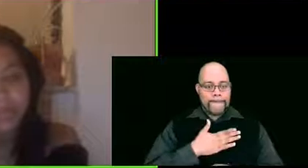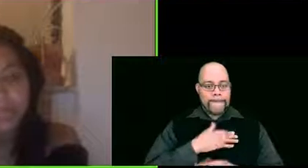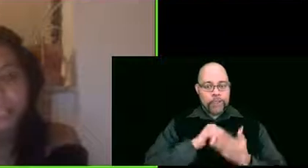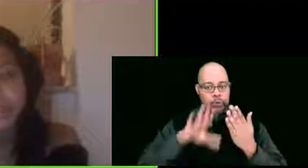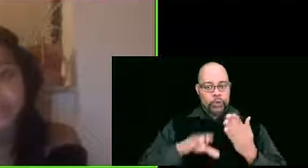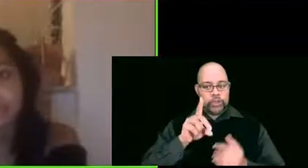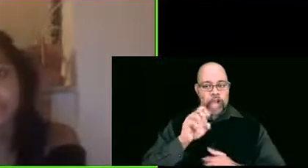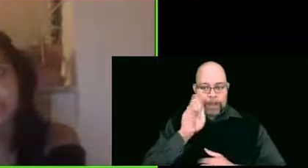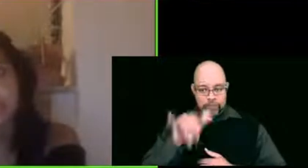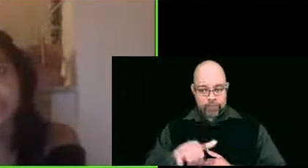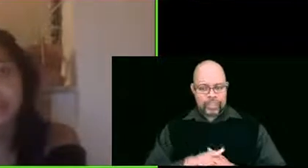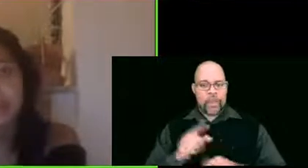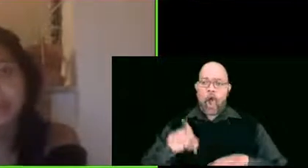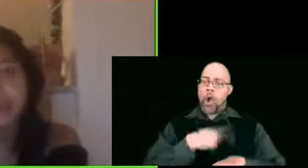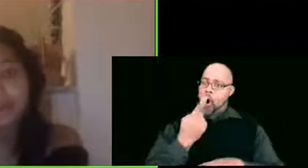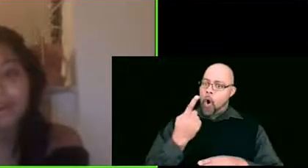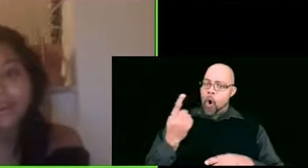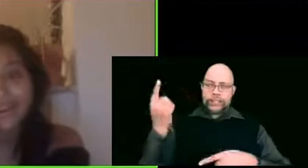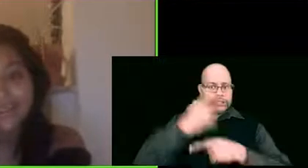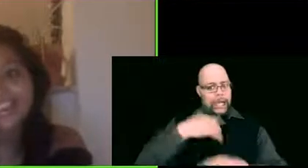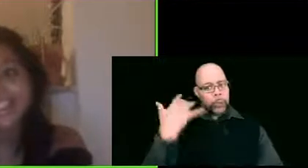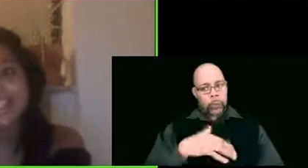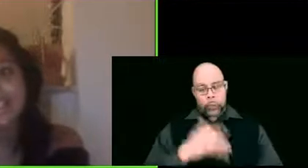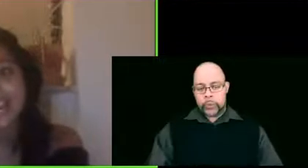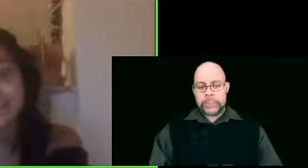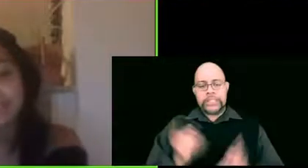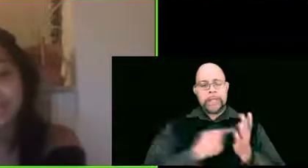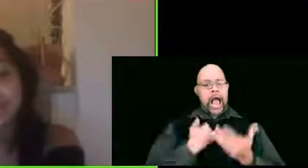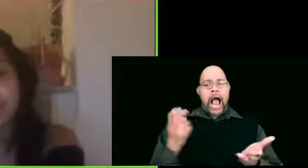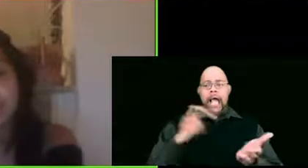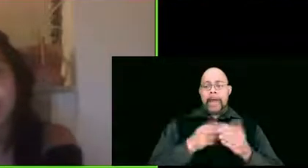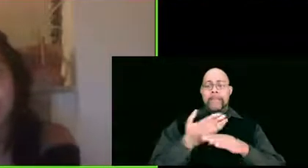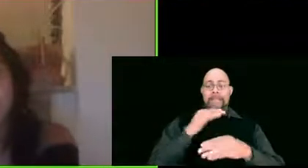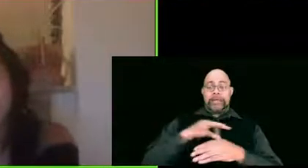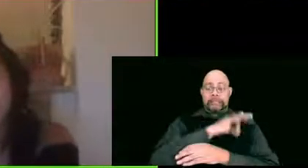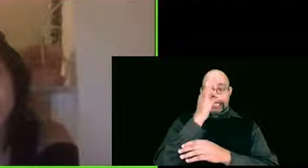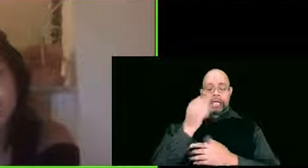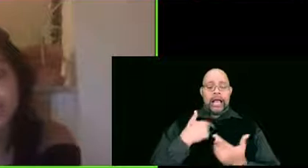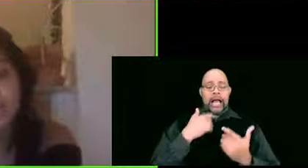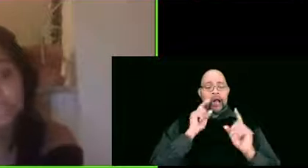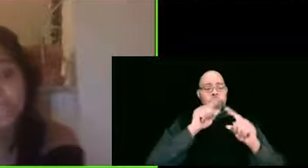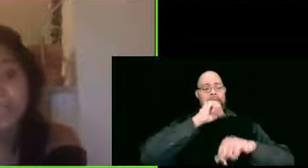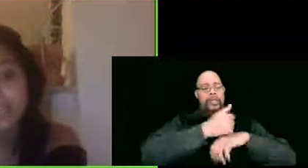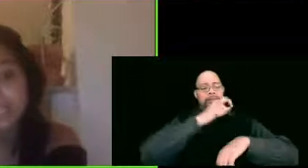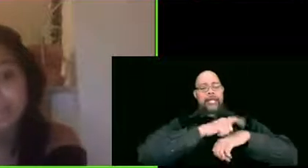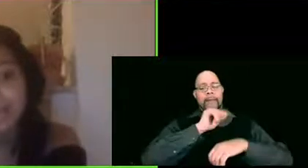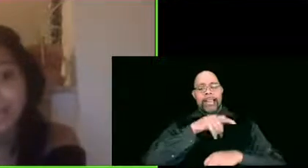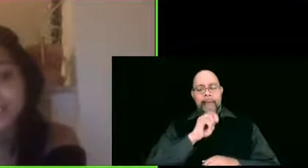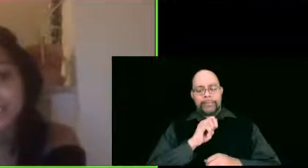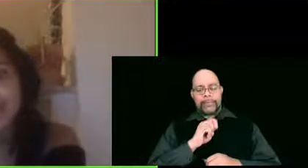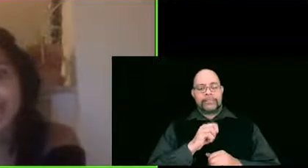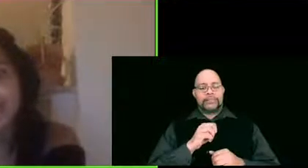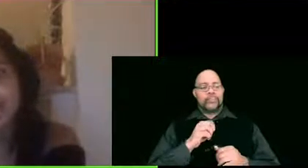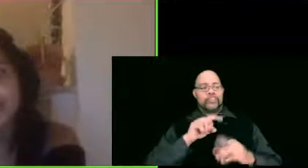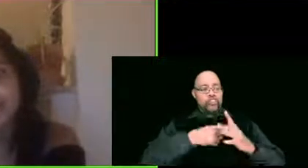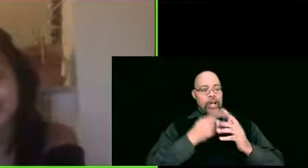working on my student documentary, they were long days. Sometimes I would get up before sunrise so that I can go and set up a time